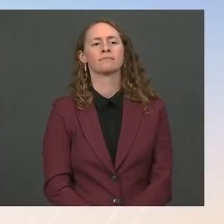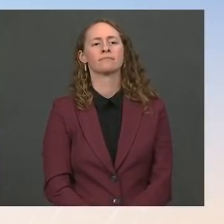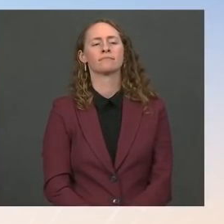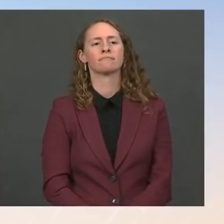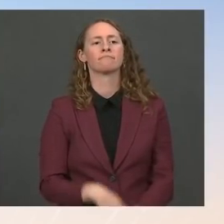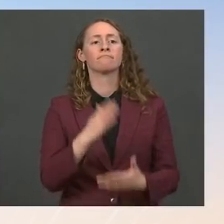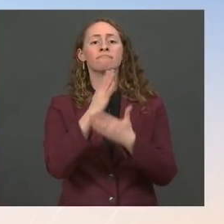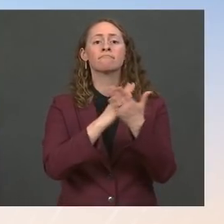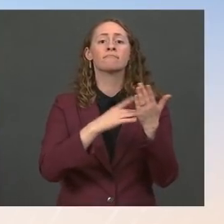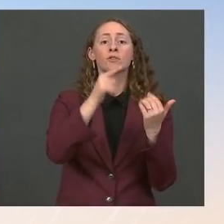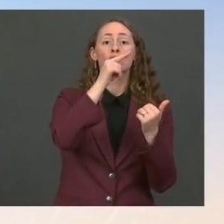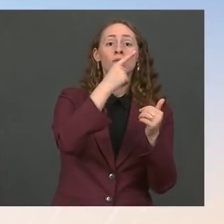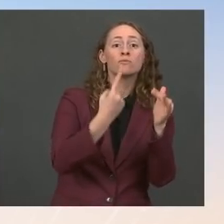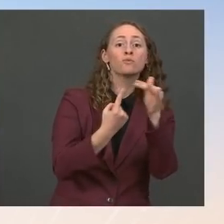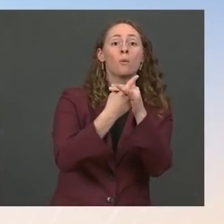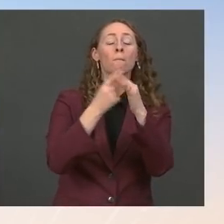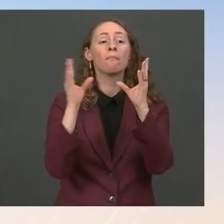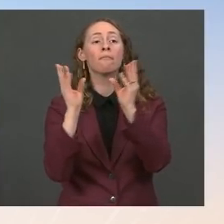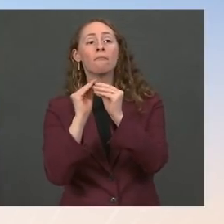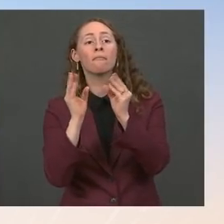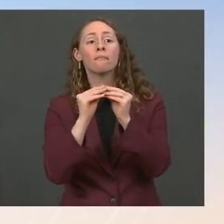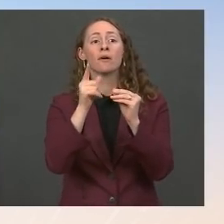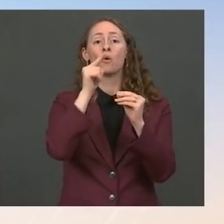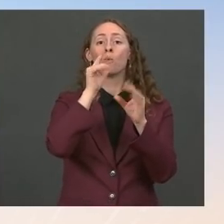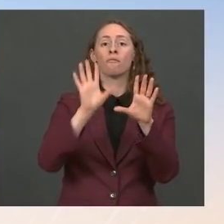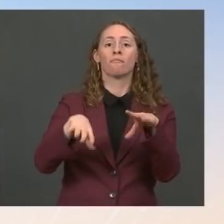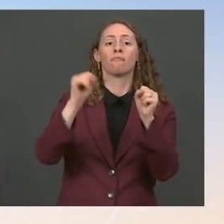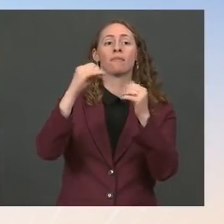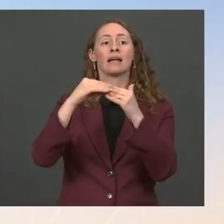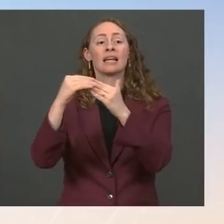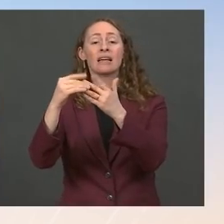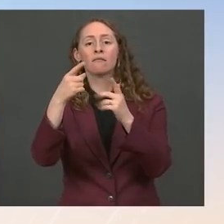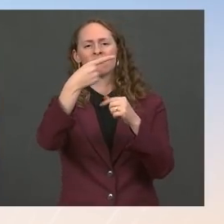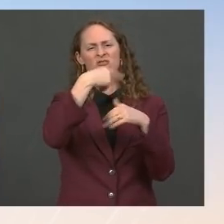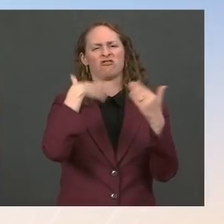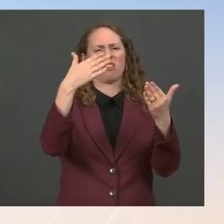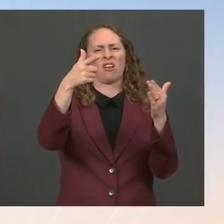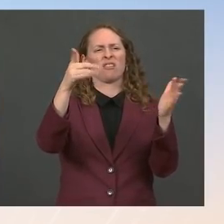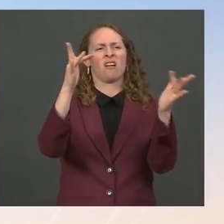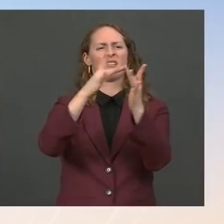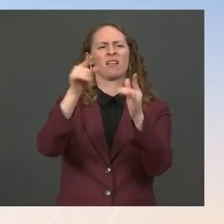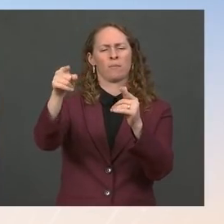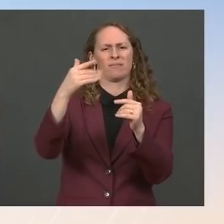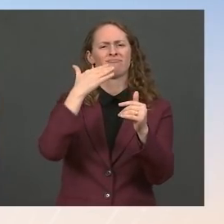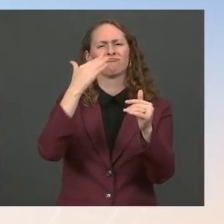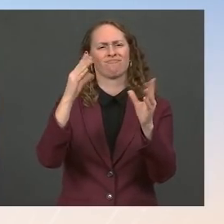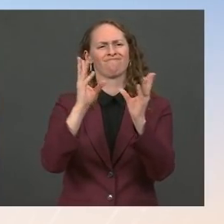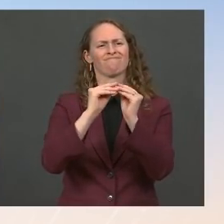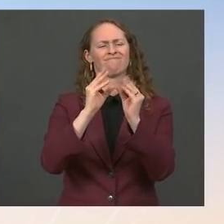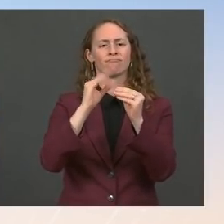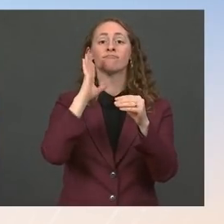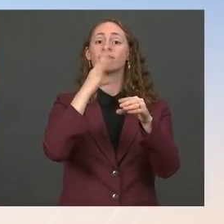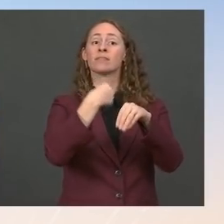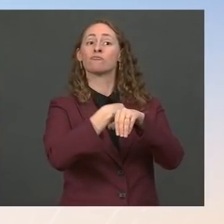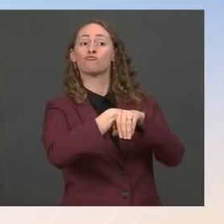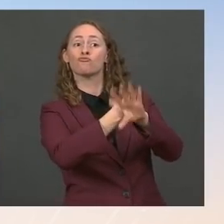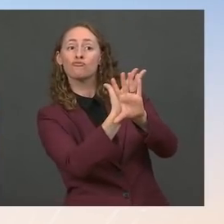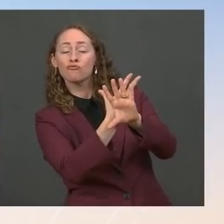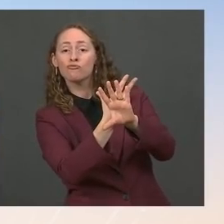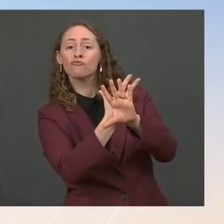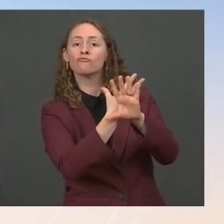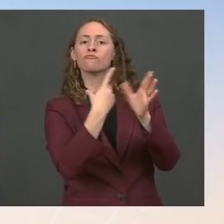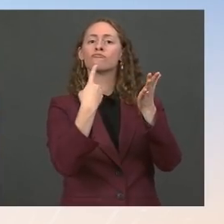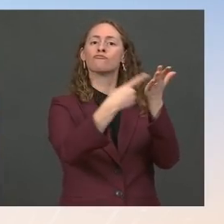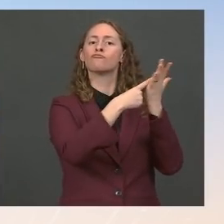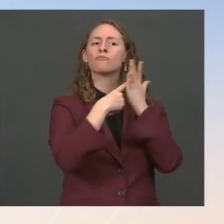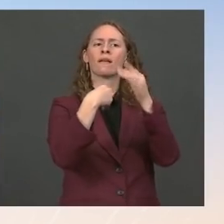those leading the summit. We have had a range of constructive and productive meetings with leaders via video conference, via phone call. That's something we've had to do